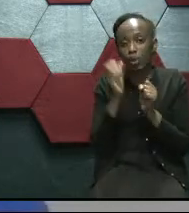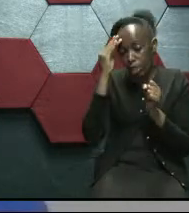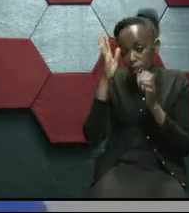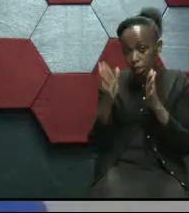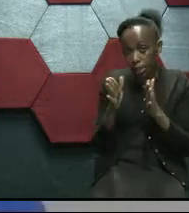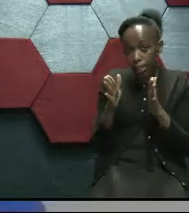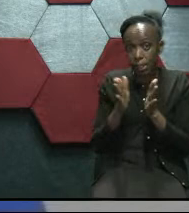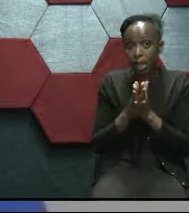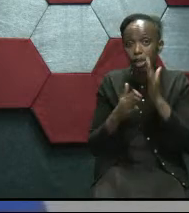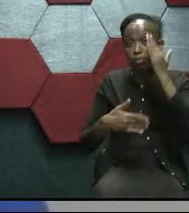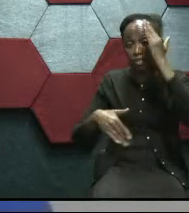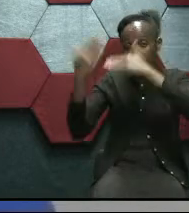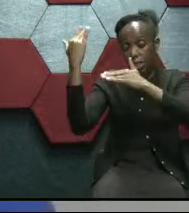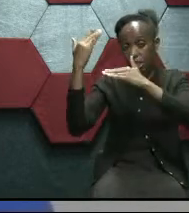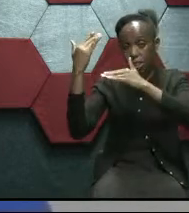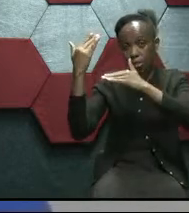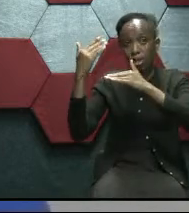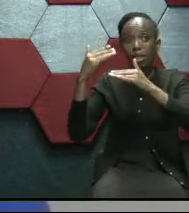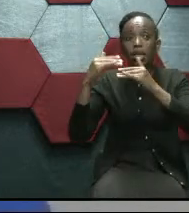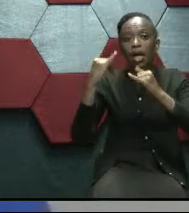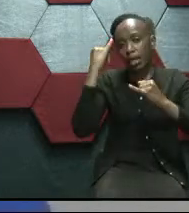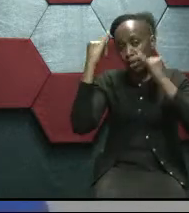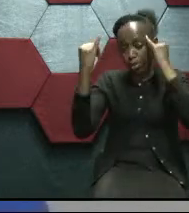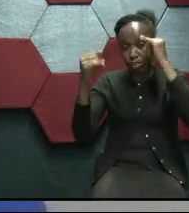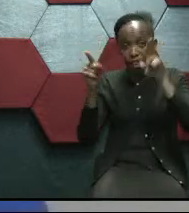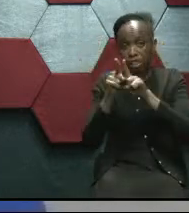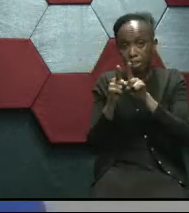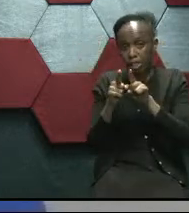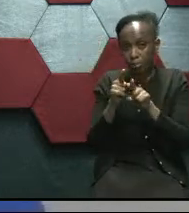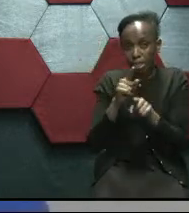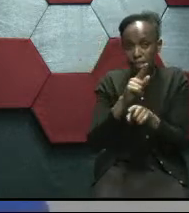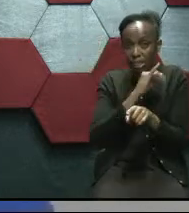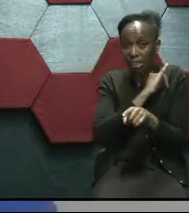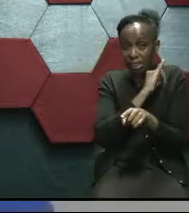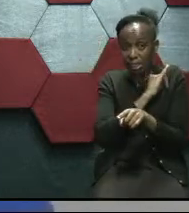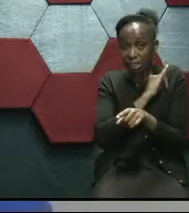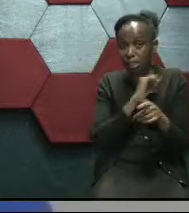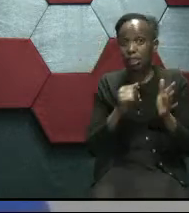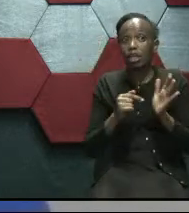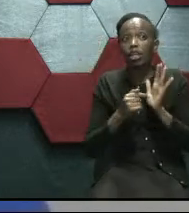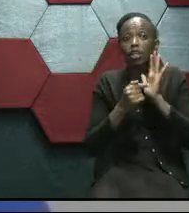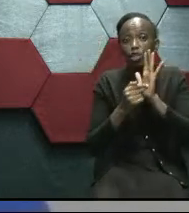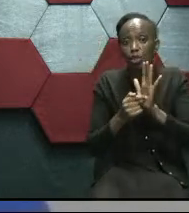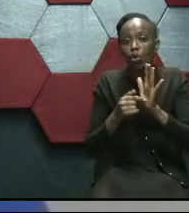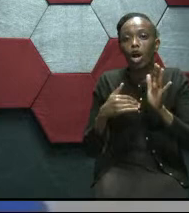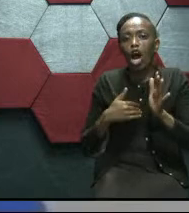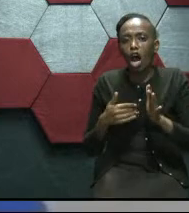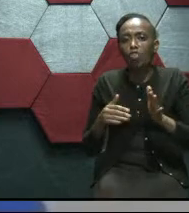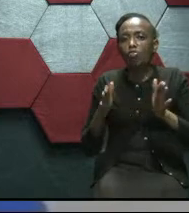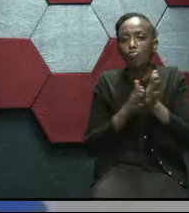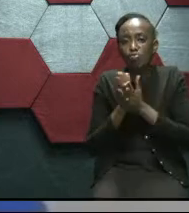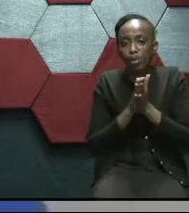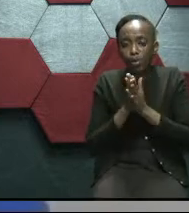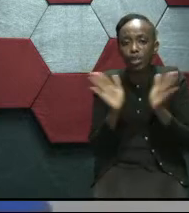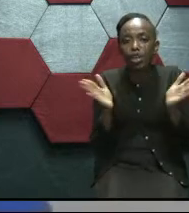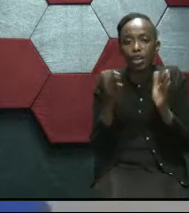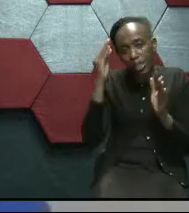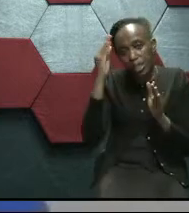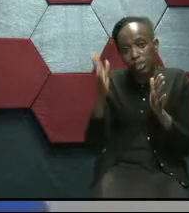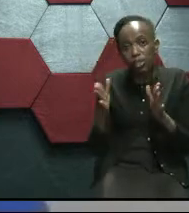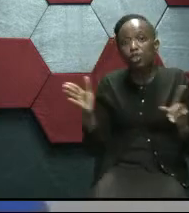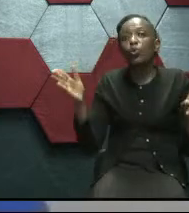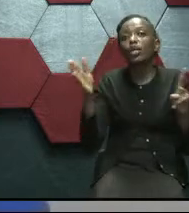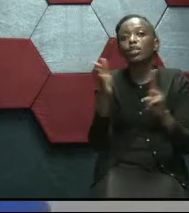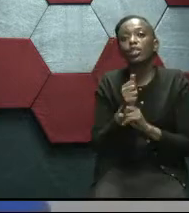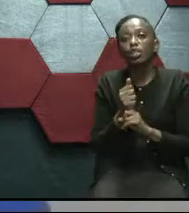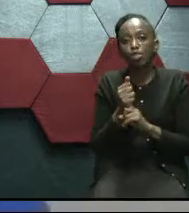the professionalism, innovativeness, and integrity shown have immensely motivated these students to